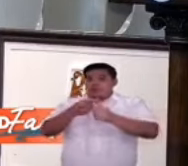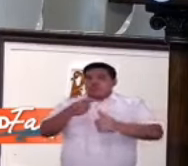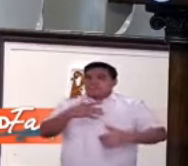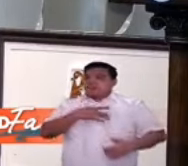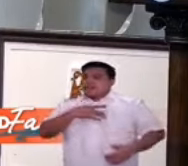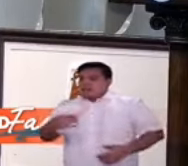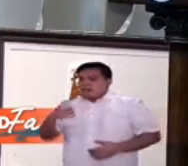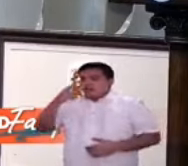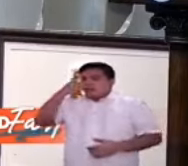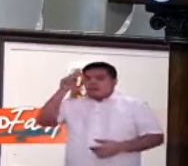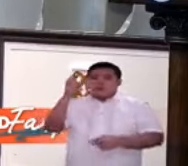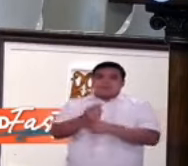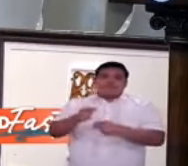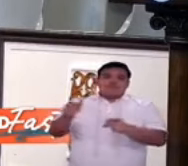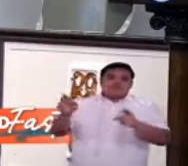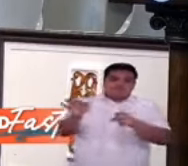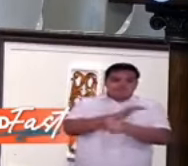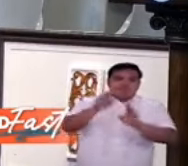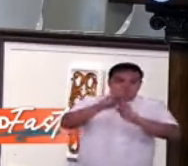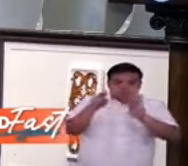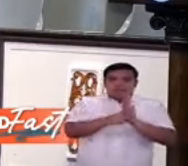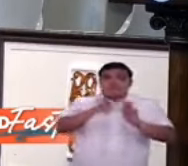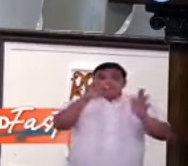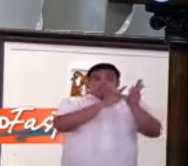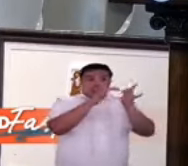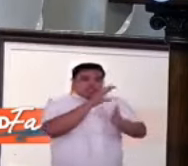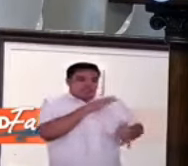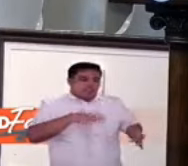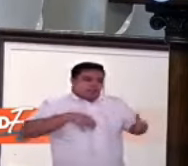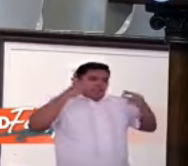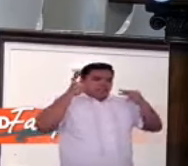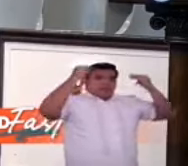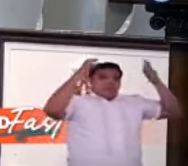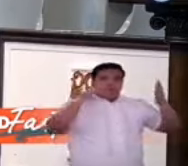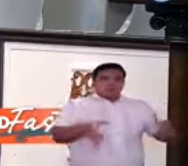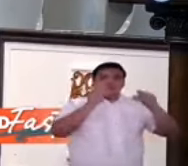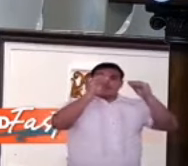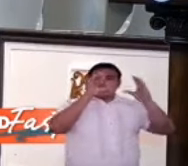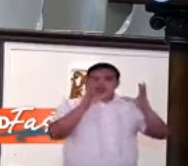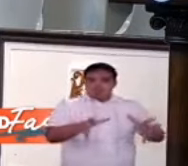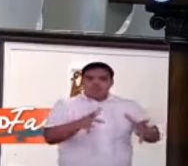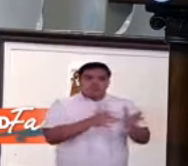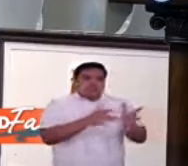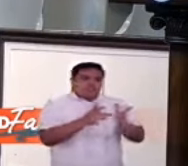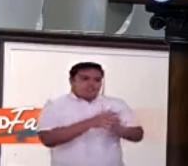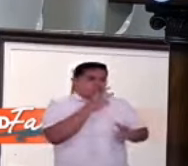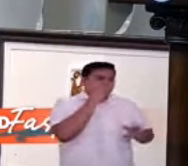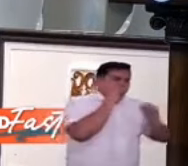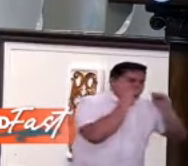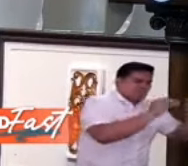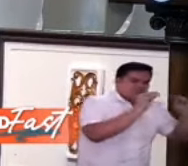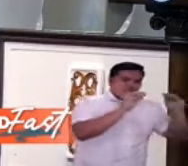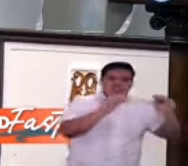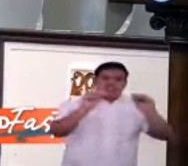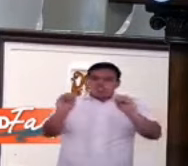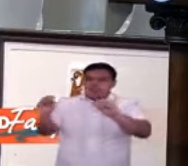hunger for righteousness. Jesus, the master teacher, when He was here on earth, Jesus saw lessons on